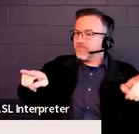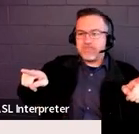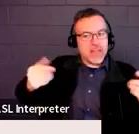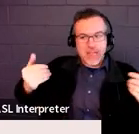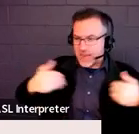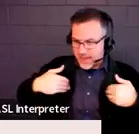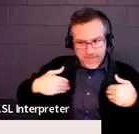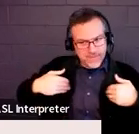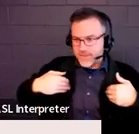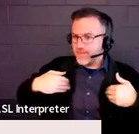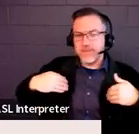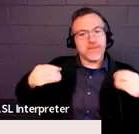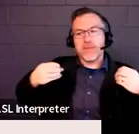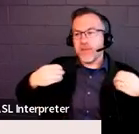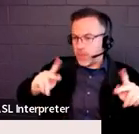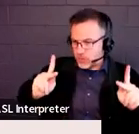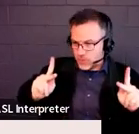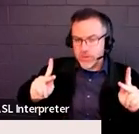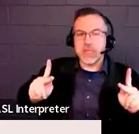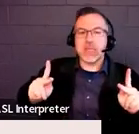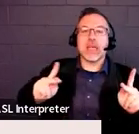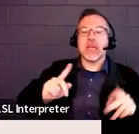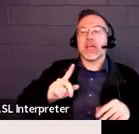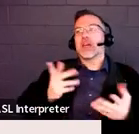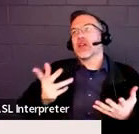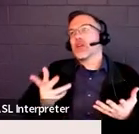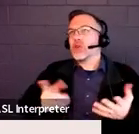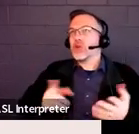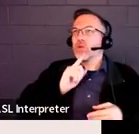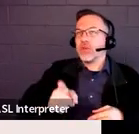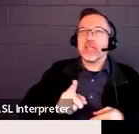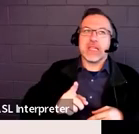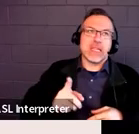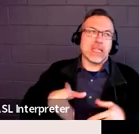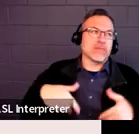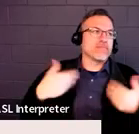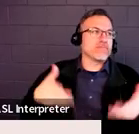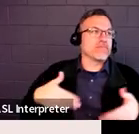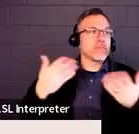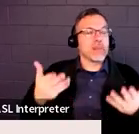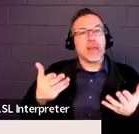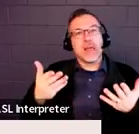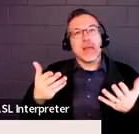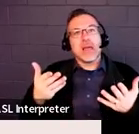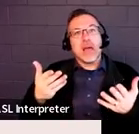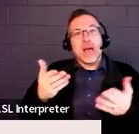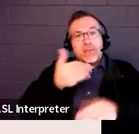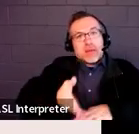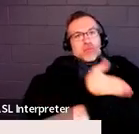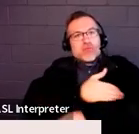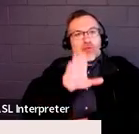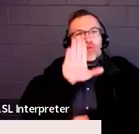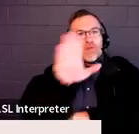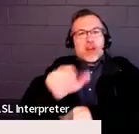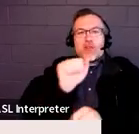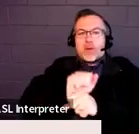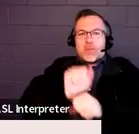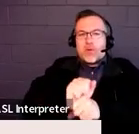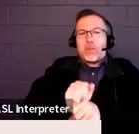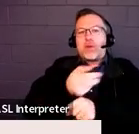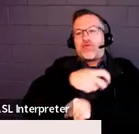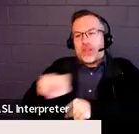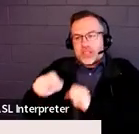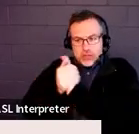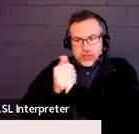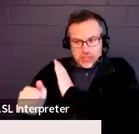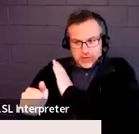opportunity to really expand on their employment transition skills. And so with that